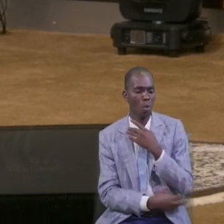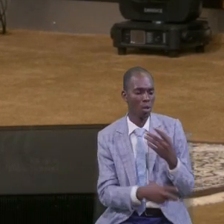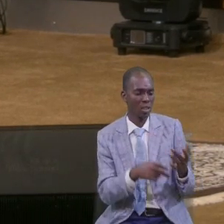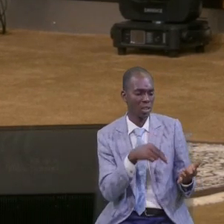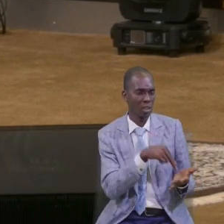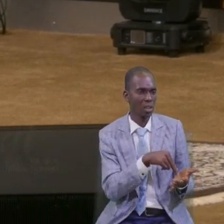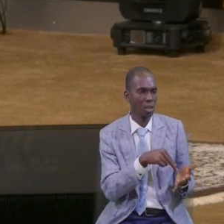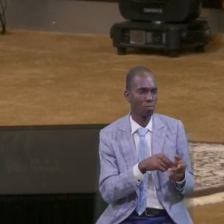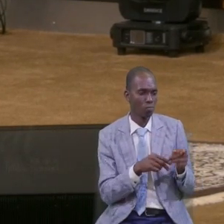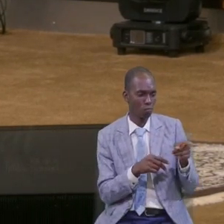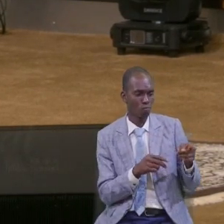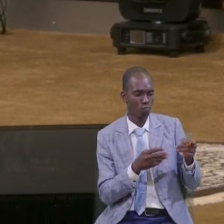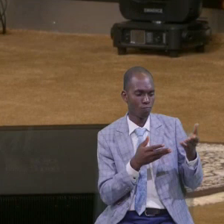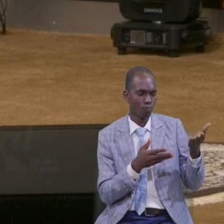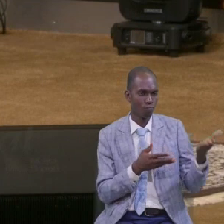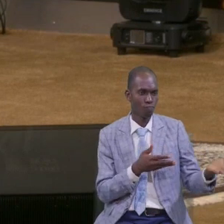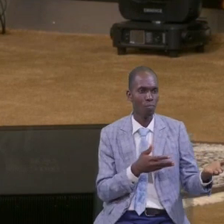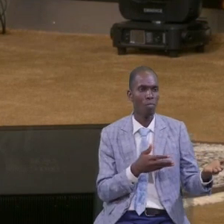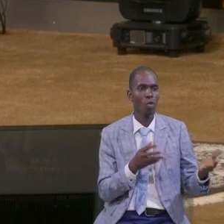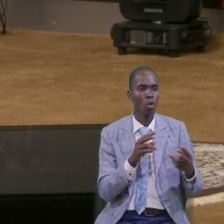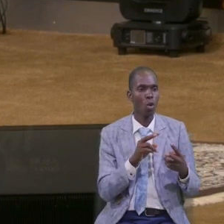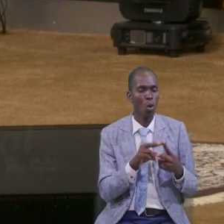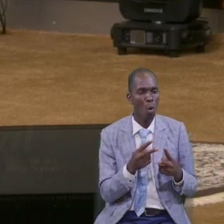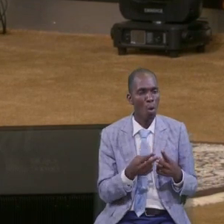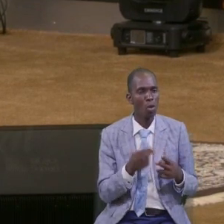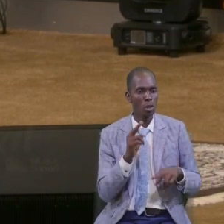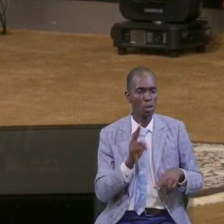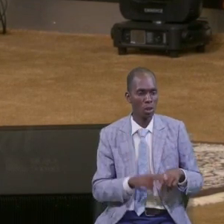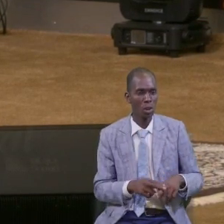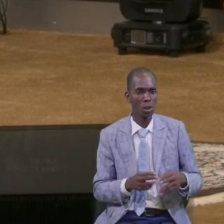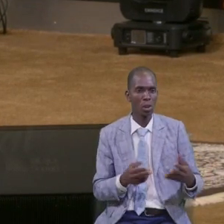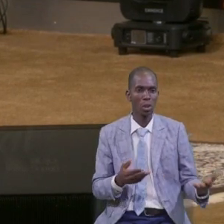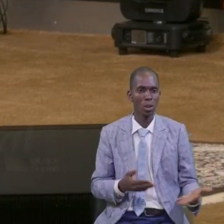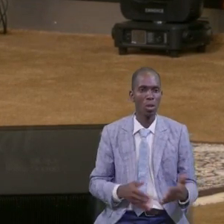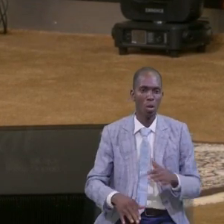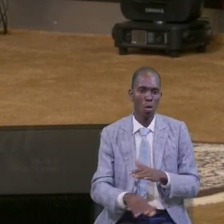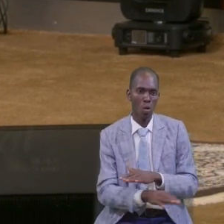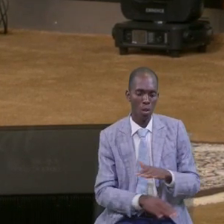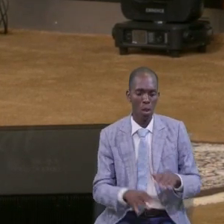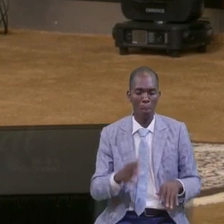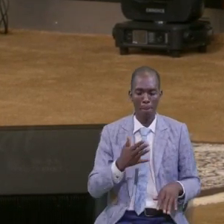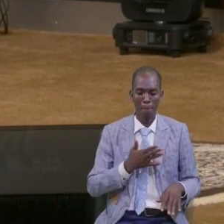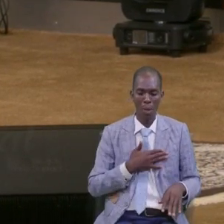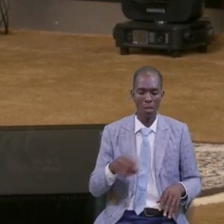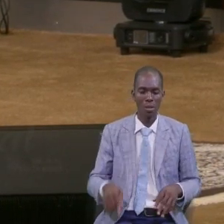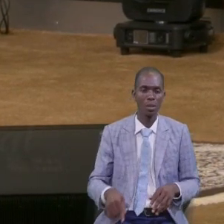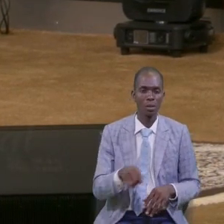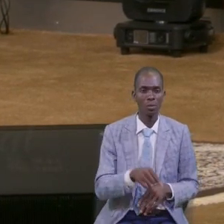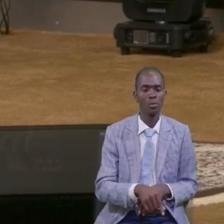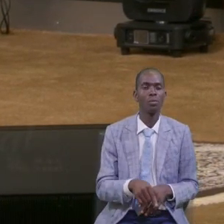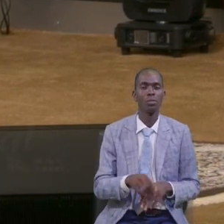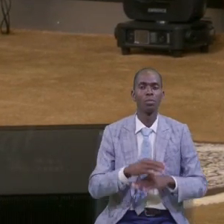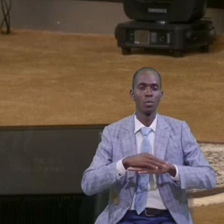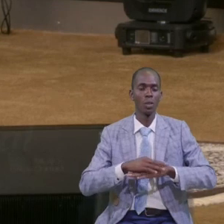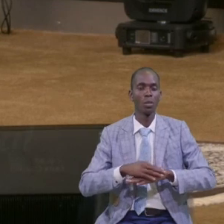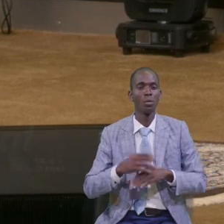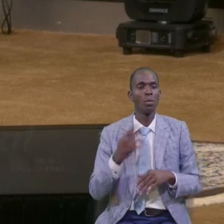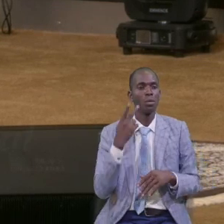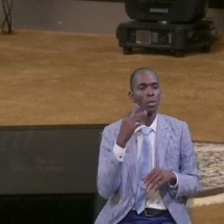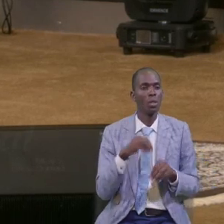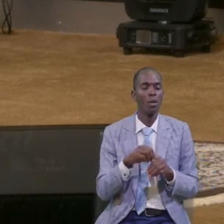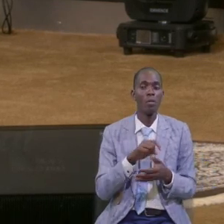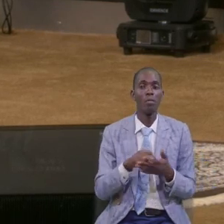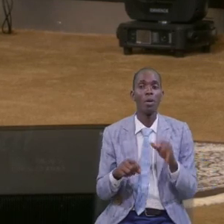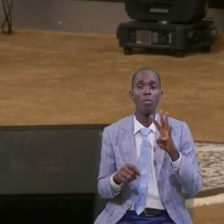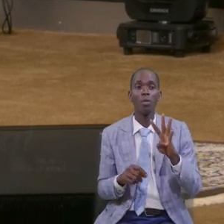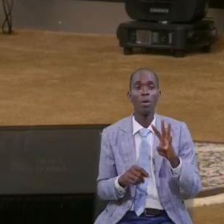stand thou there, and sit here under my footstool. In verse 4,